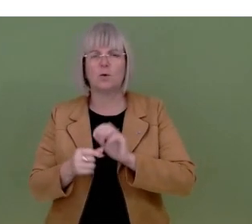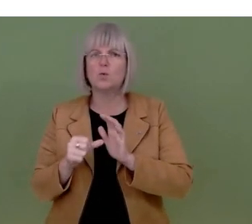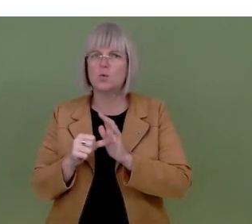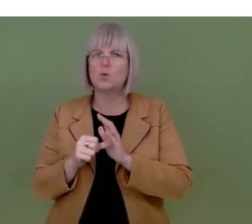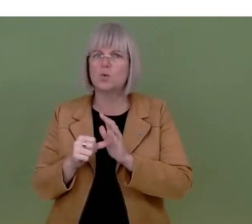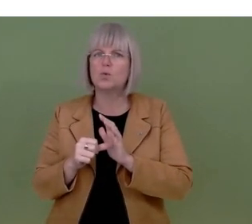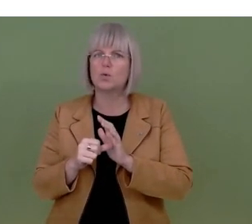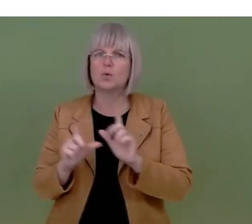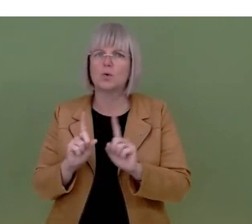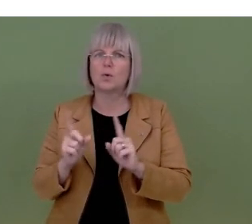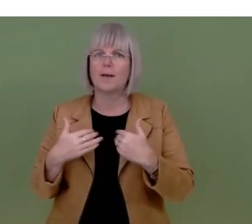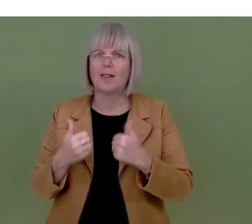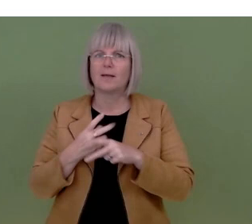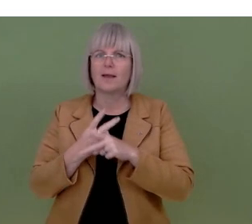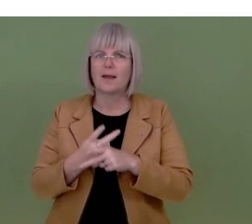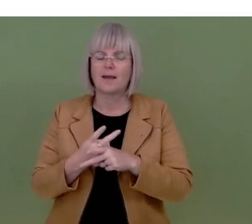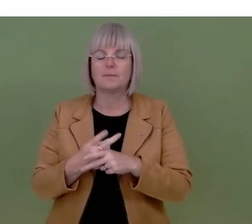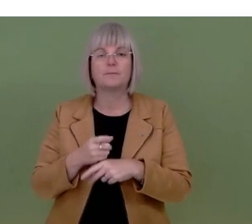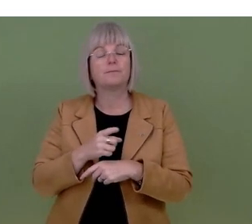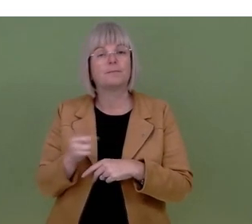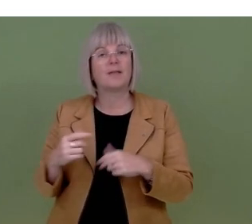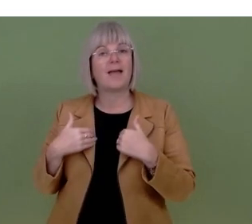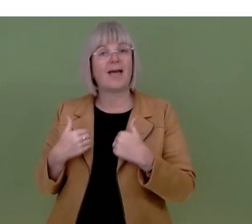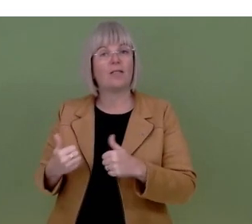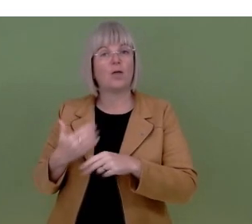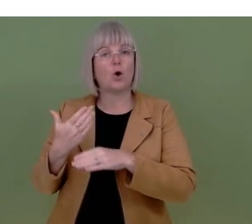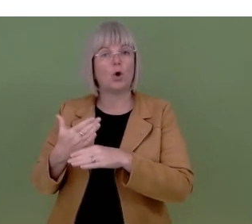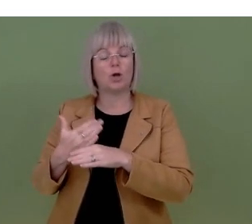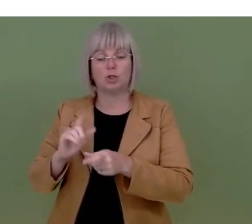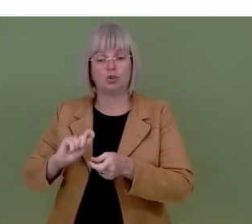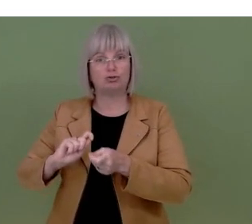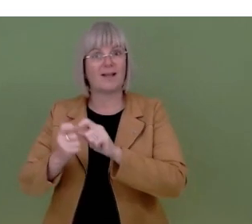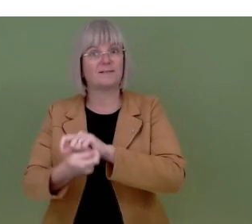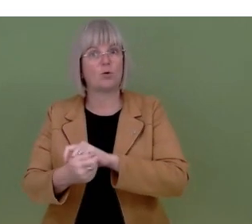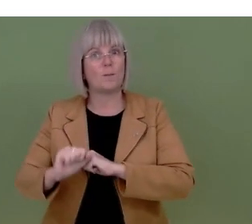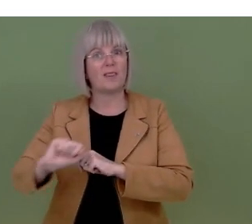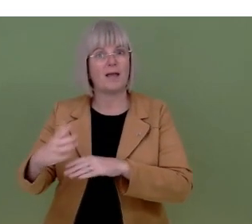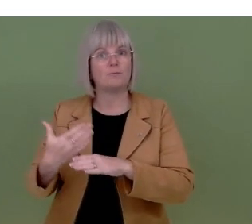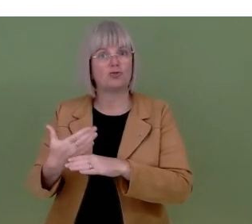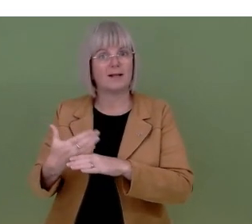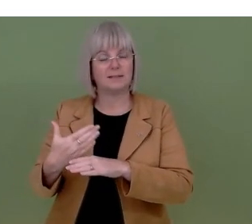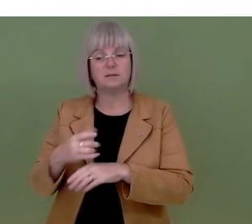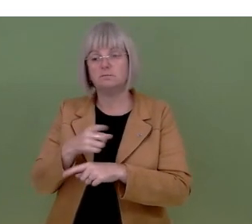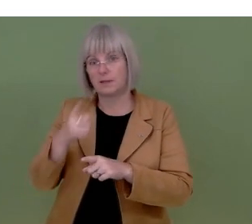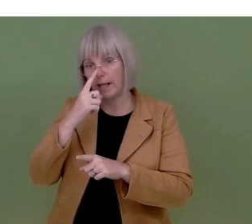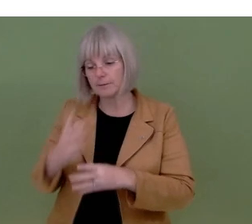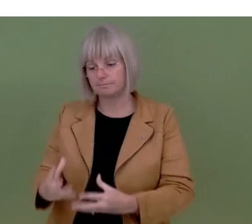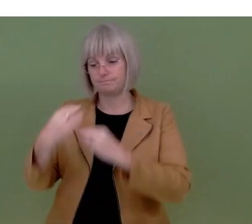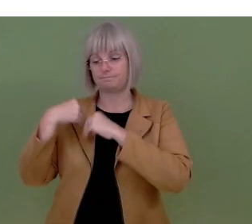which is the issue of health workers transforming their practice so that they can adopt new roles and practice in different